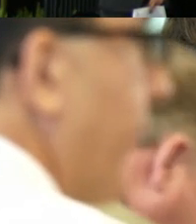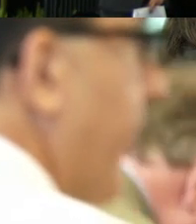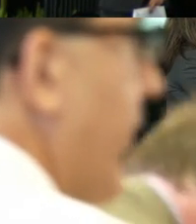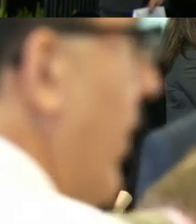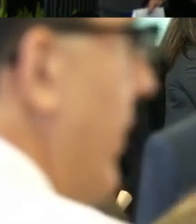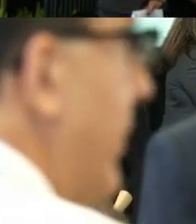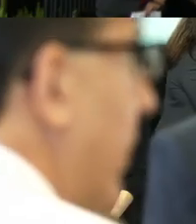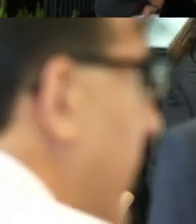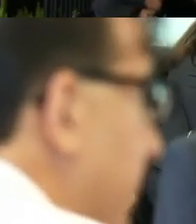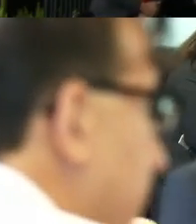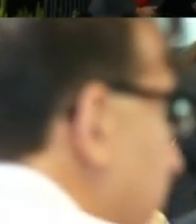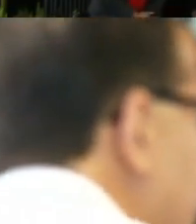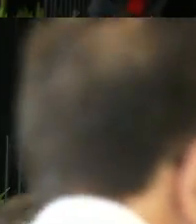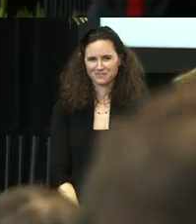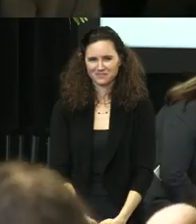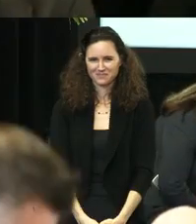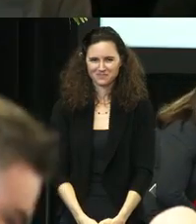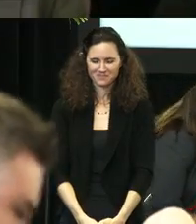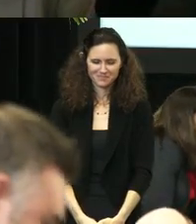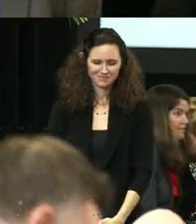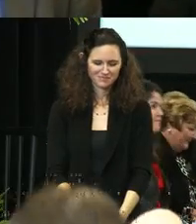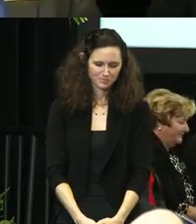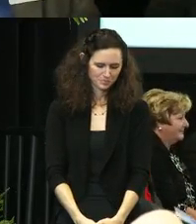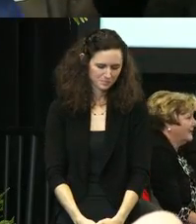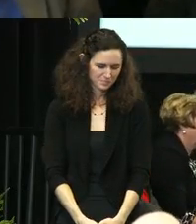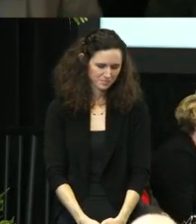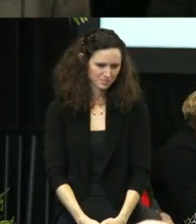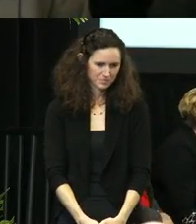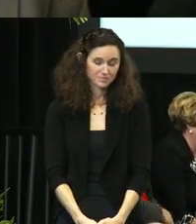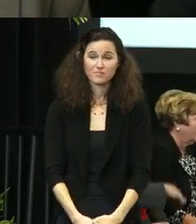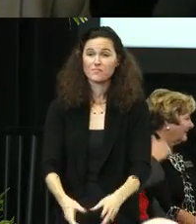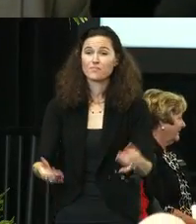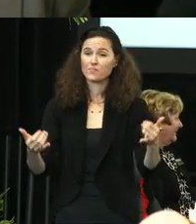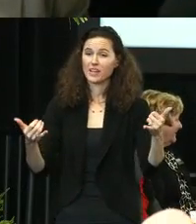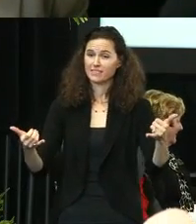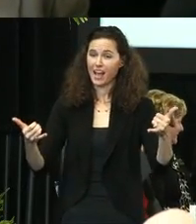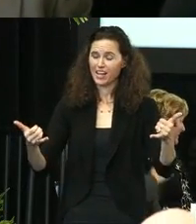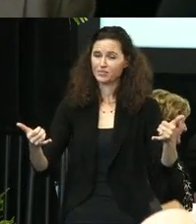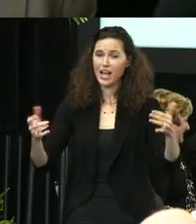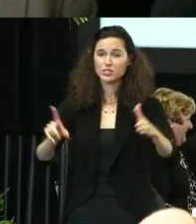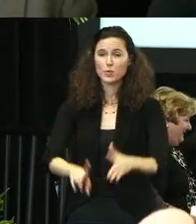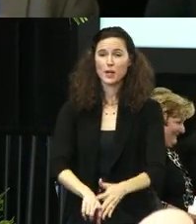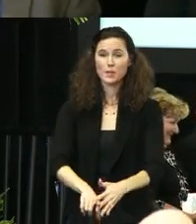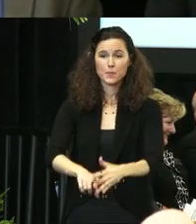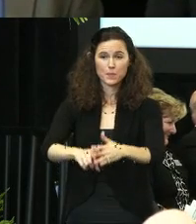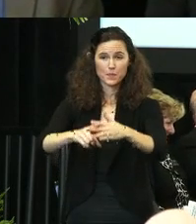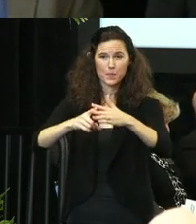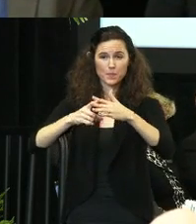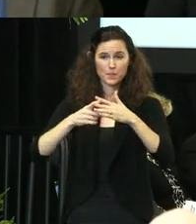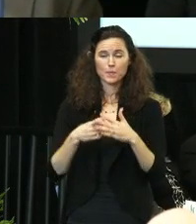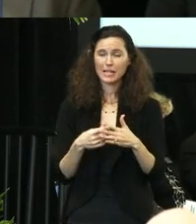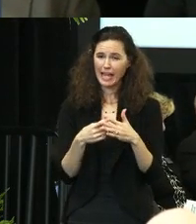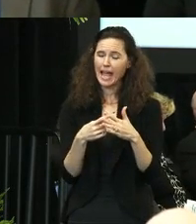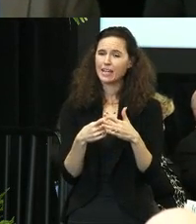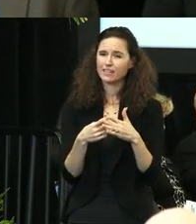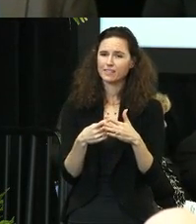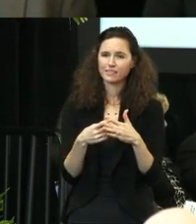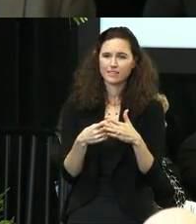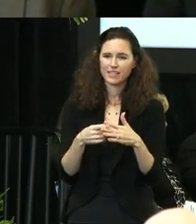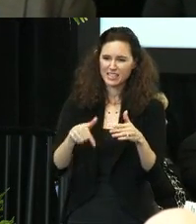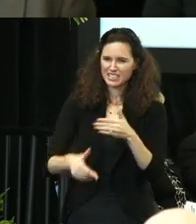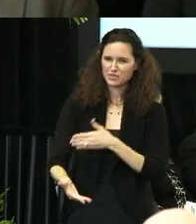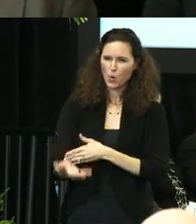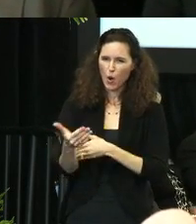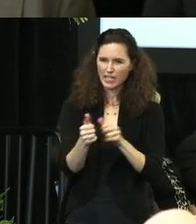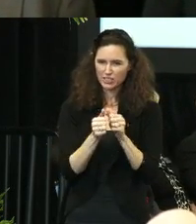Now, as we begin our formal part of our morning